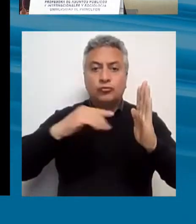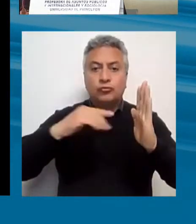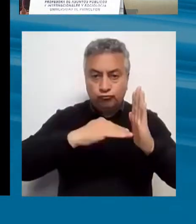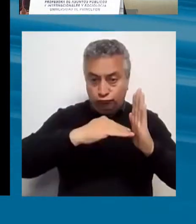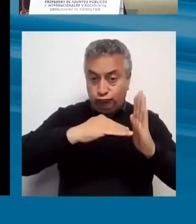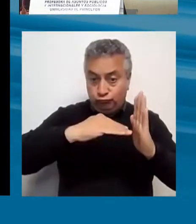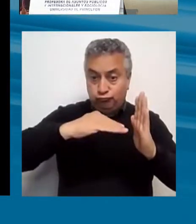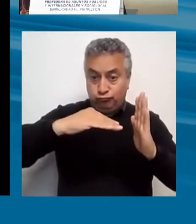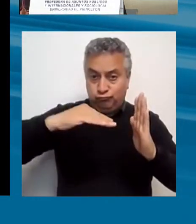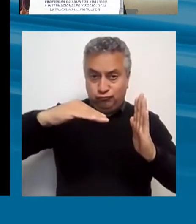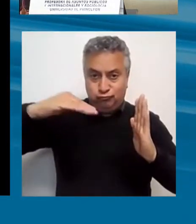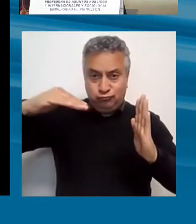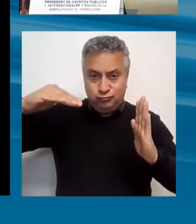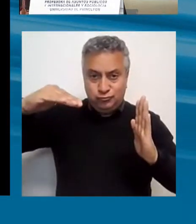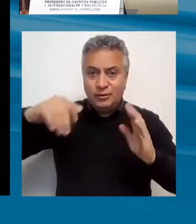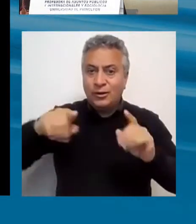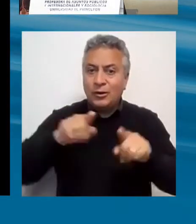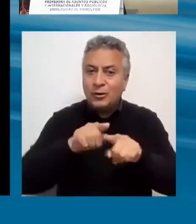mobility